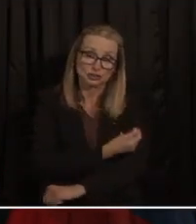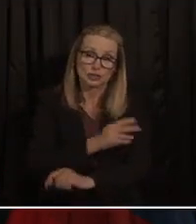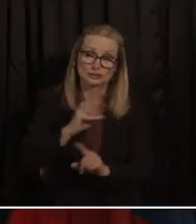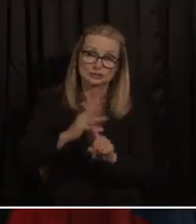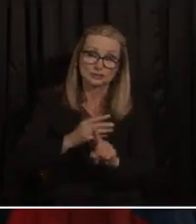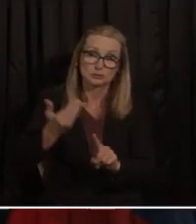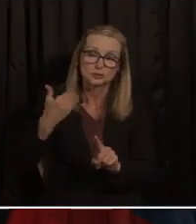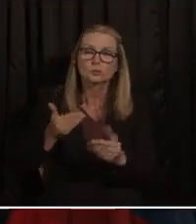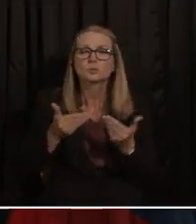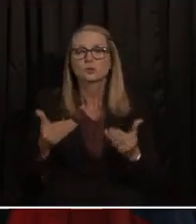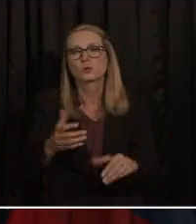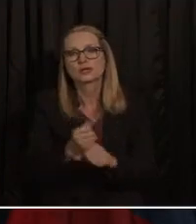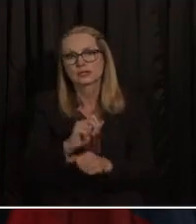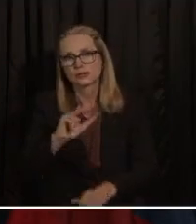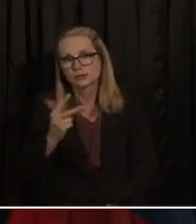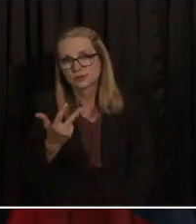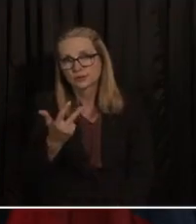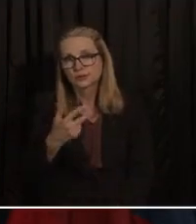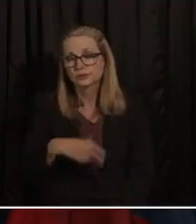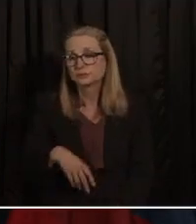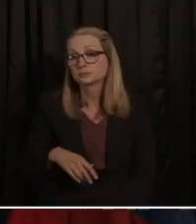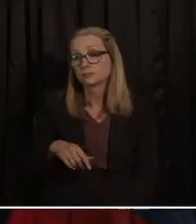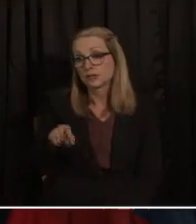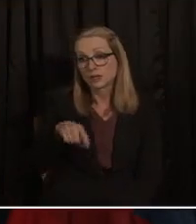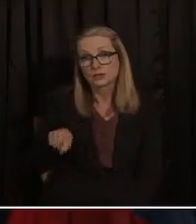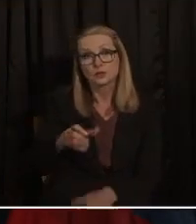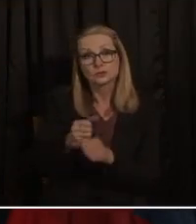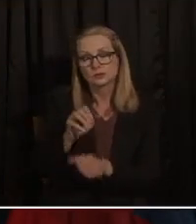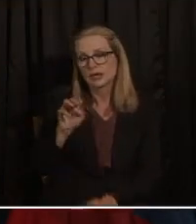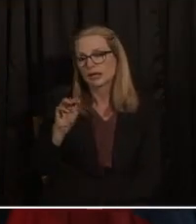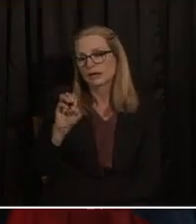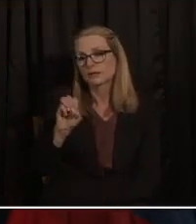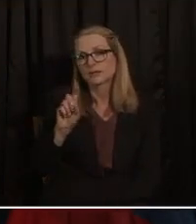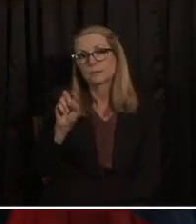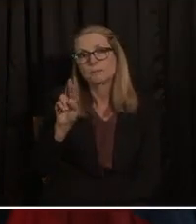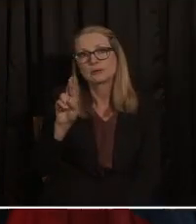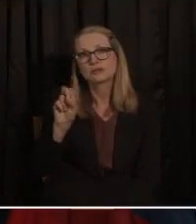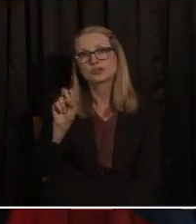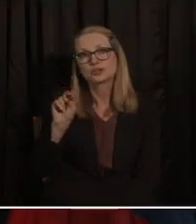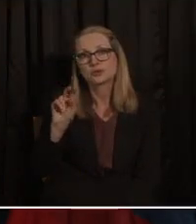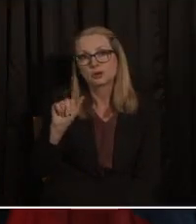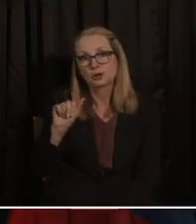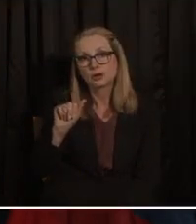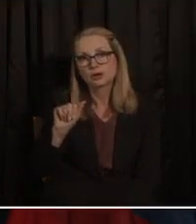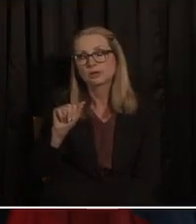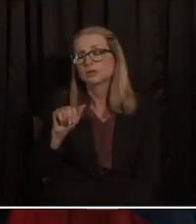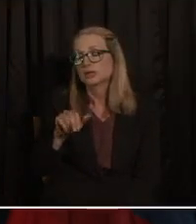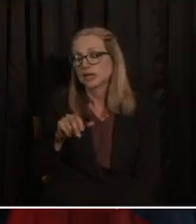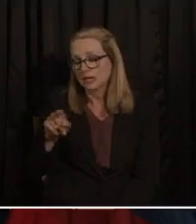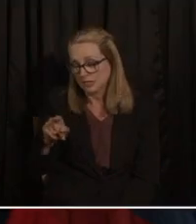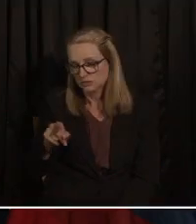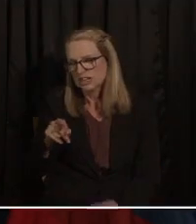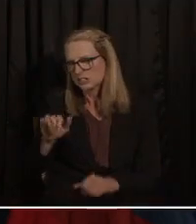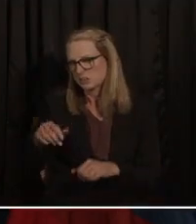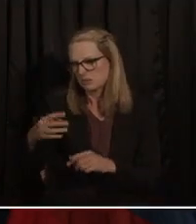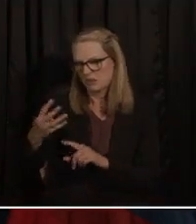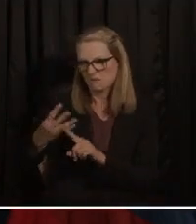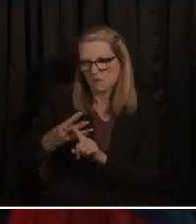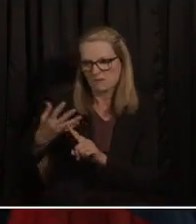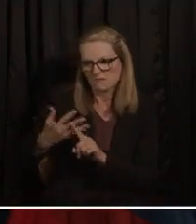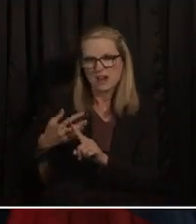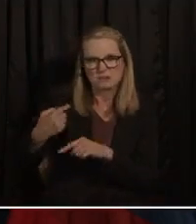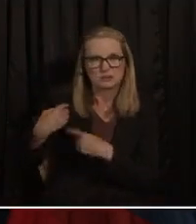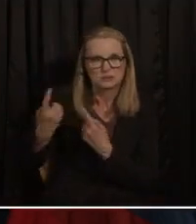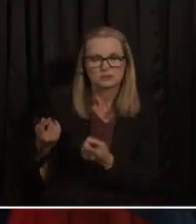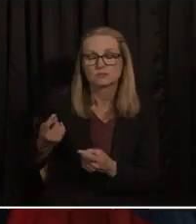Moderna 4, 5, 6 months ago, if you have a weakened immune system, you absolutely can get a booster as well. You simply attest that you have a weakened